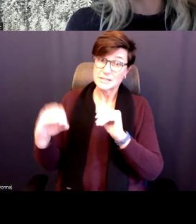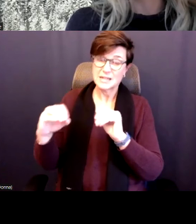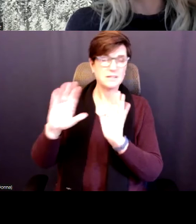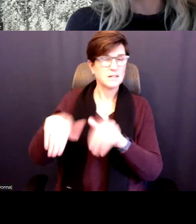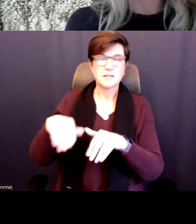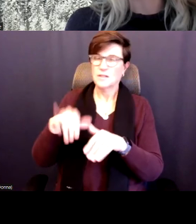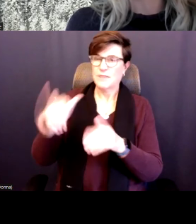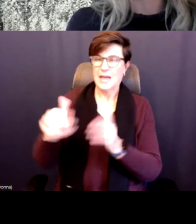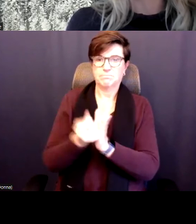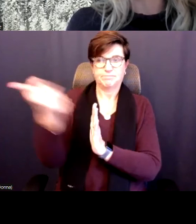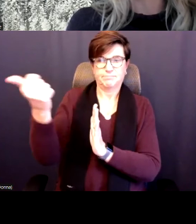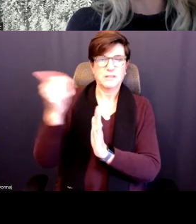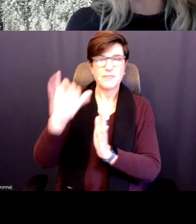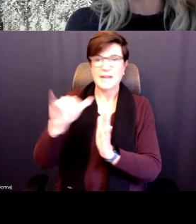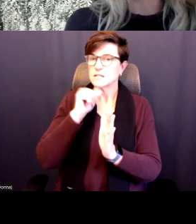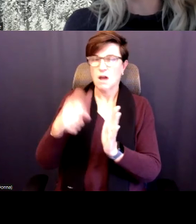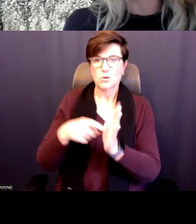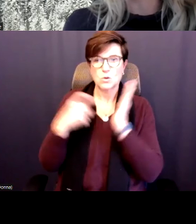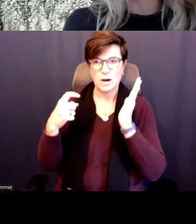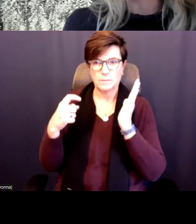compete.